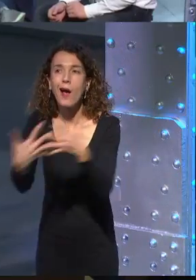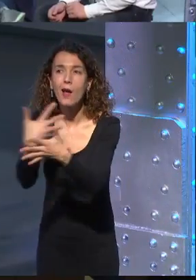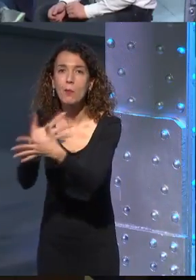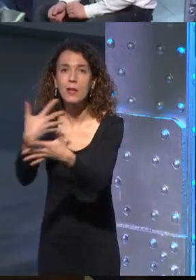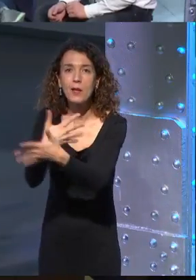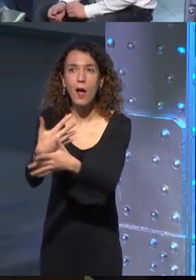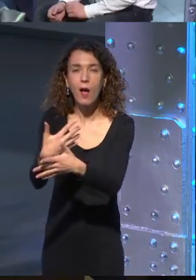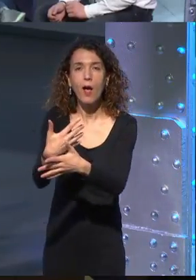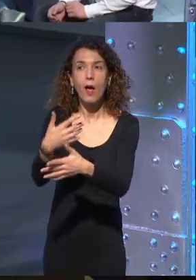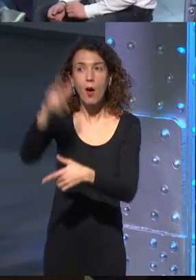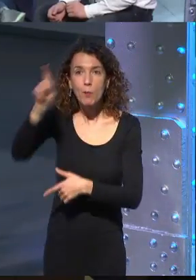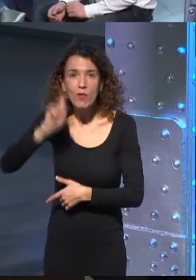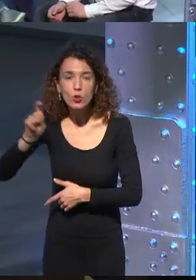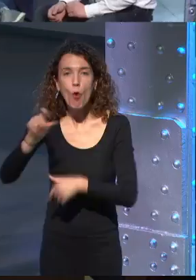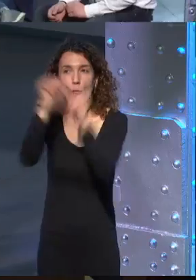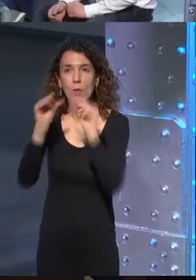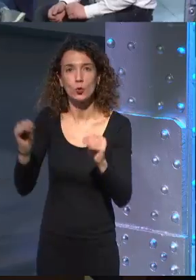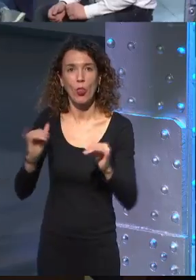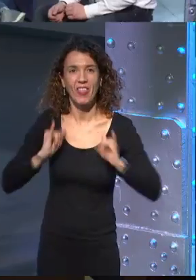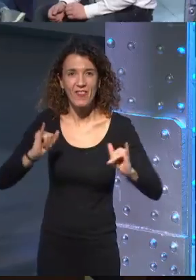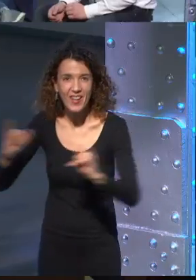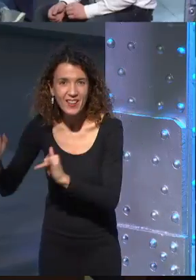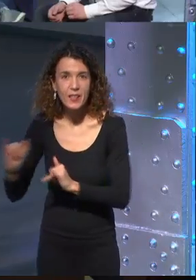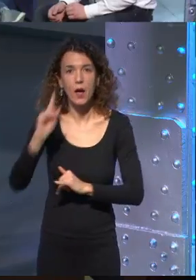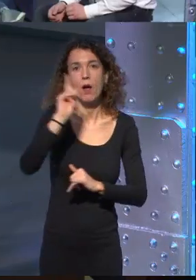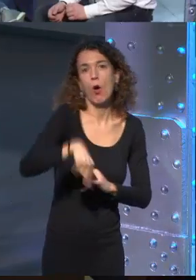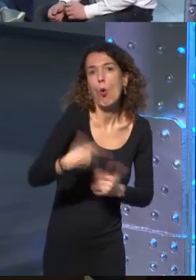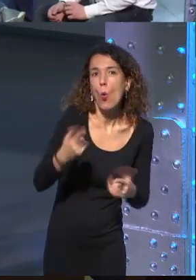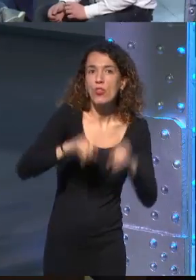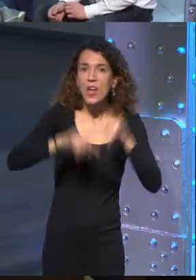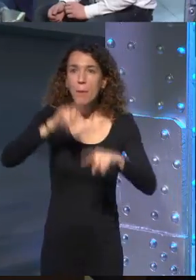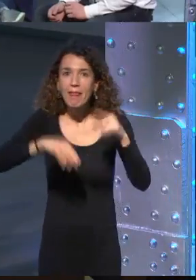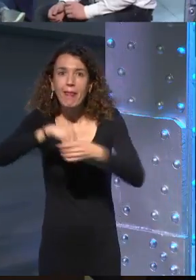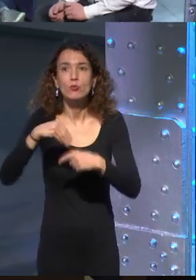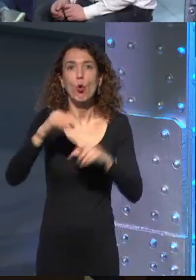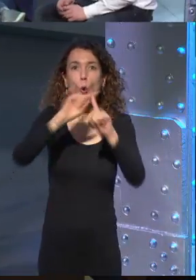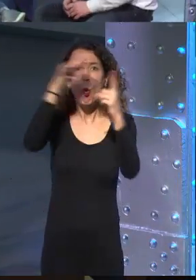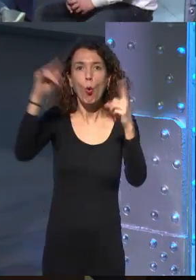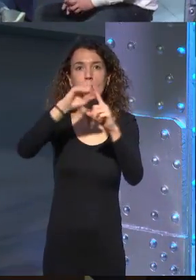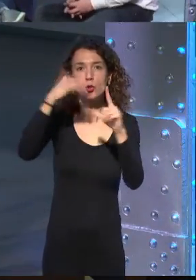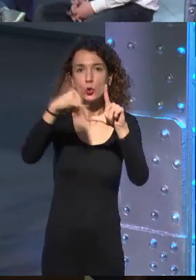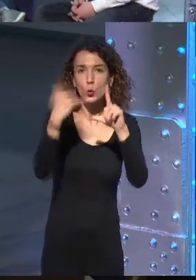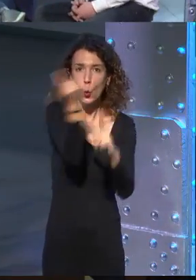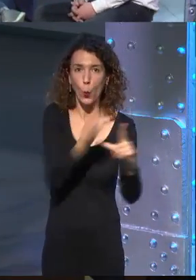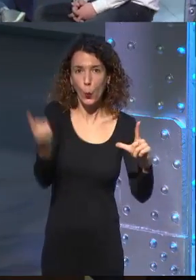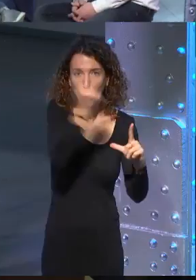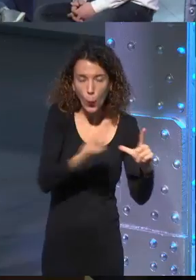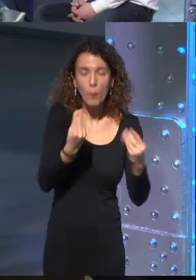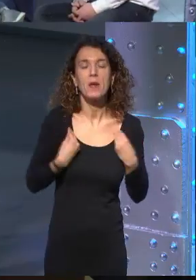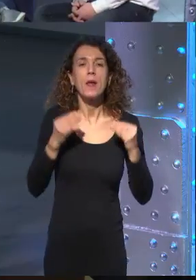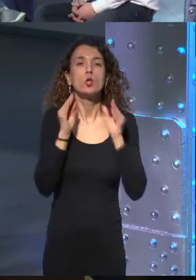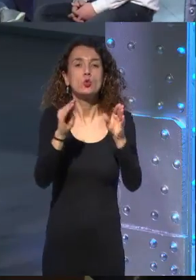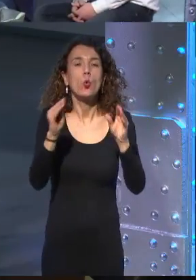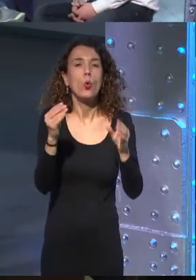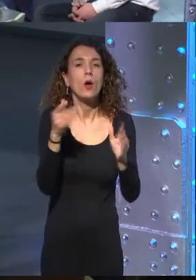to gear up and make it more fun for you, students. Maybe you can use a Draw